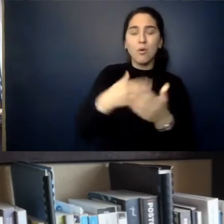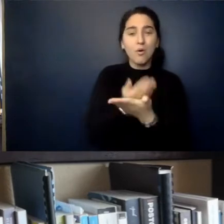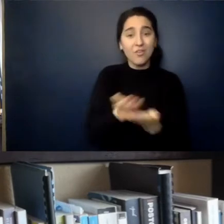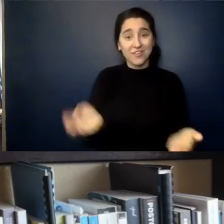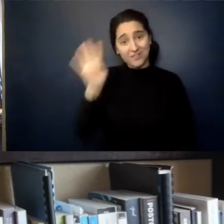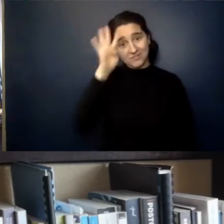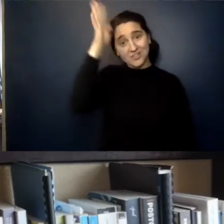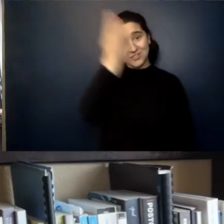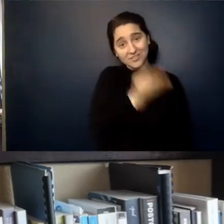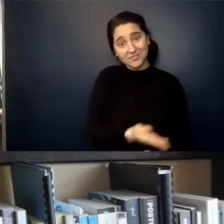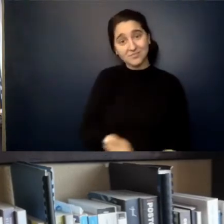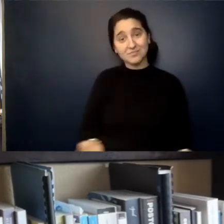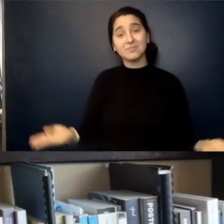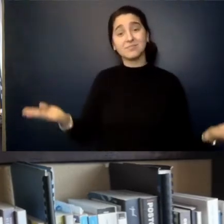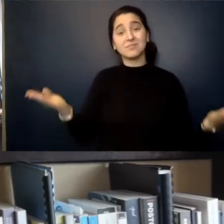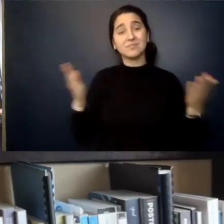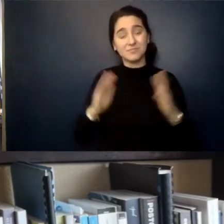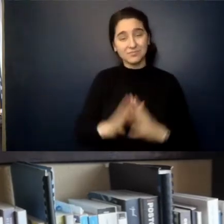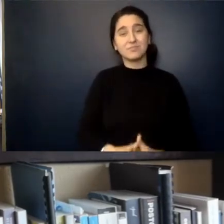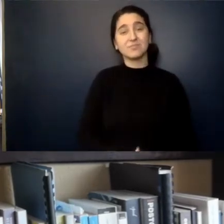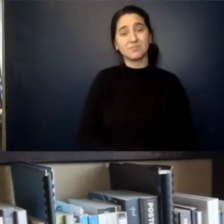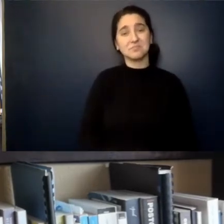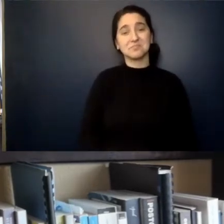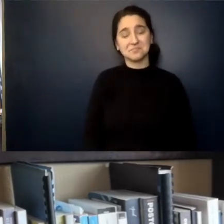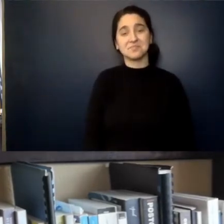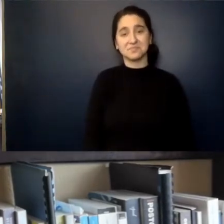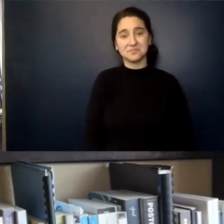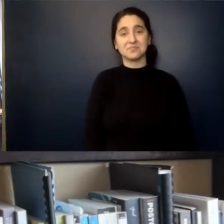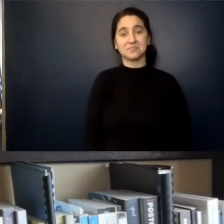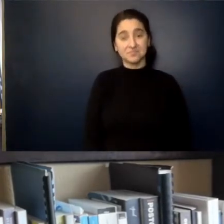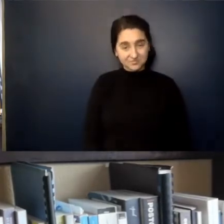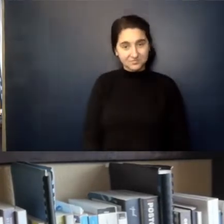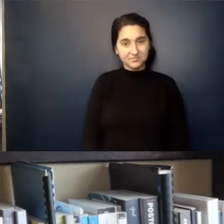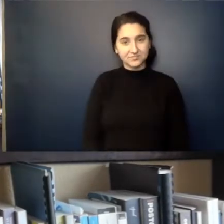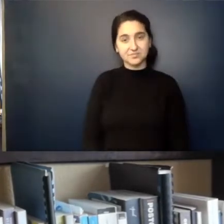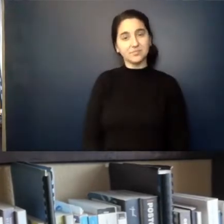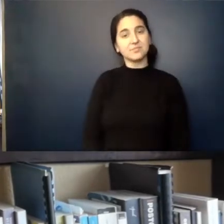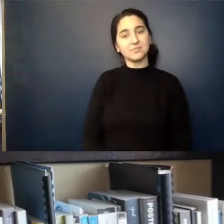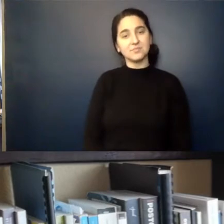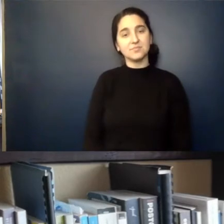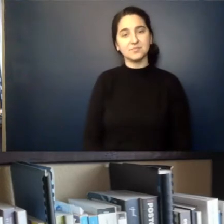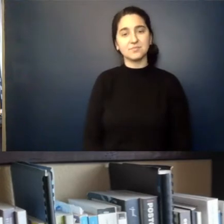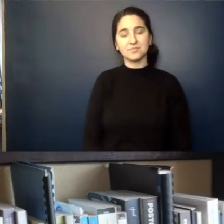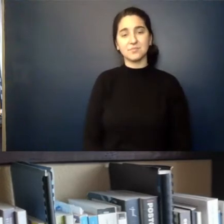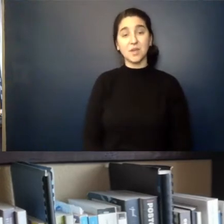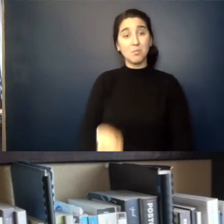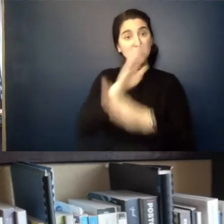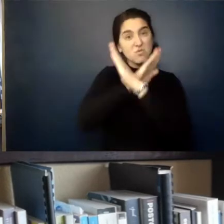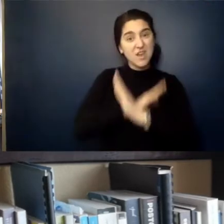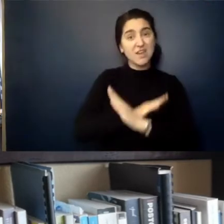Elias. The Lord has called them to be